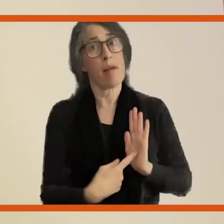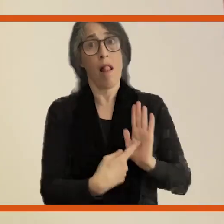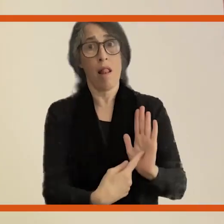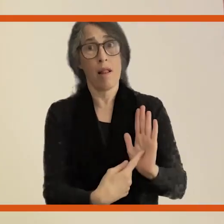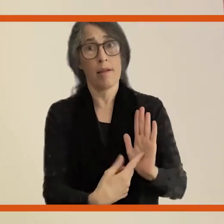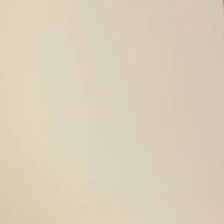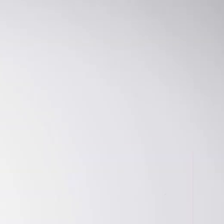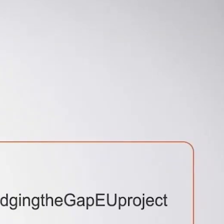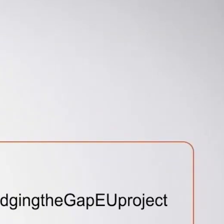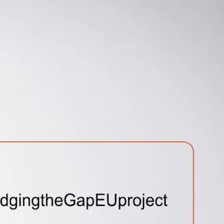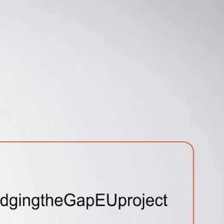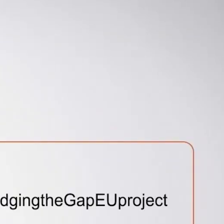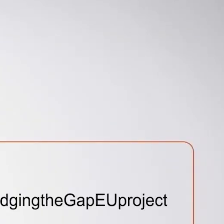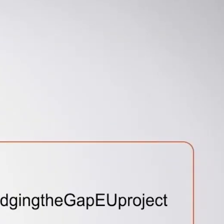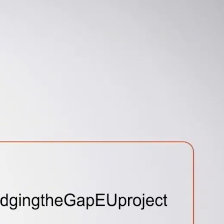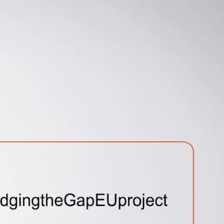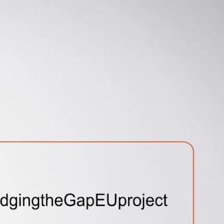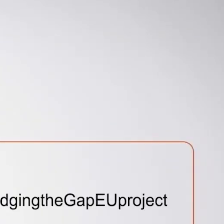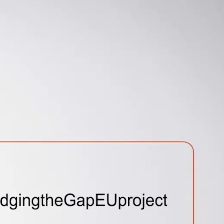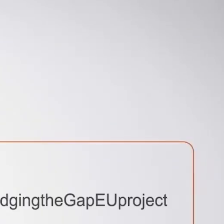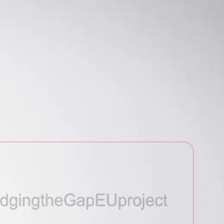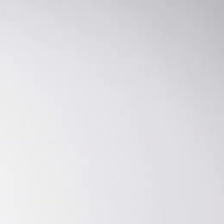youth with disabilities.